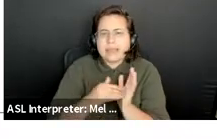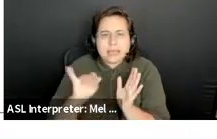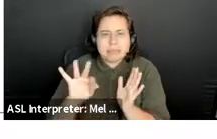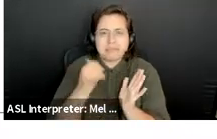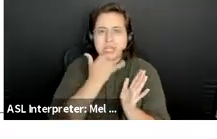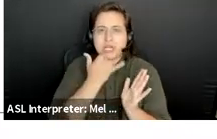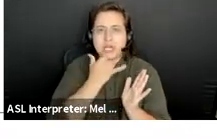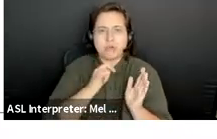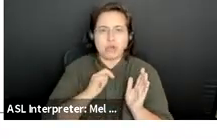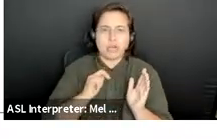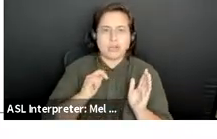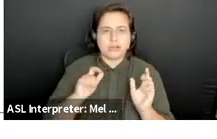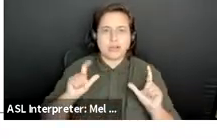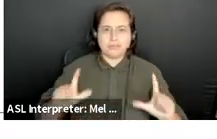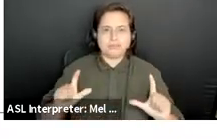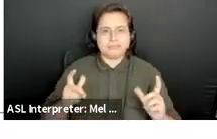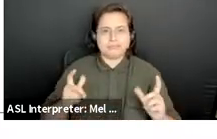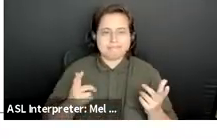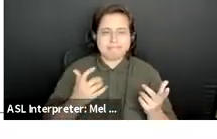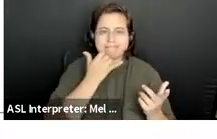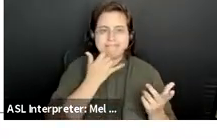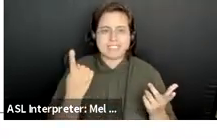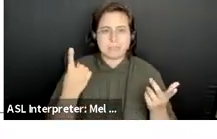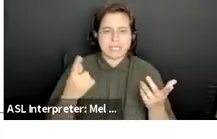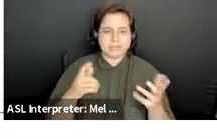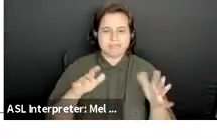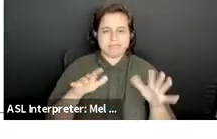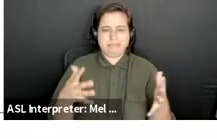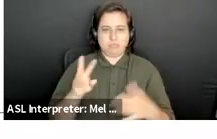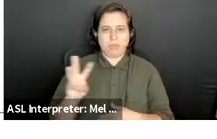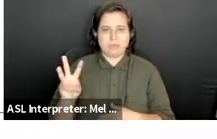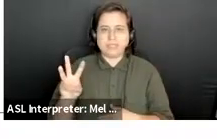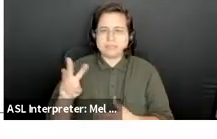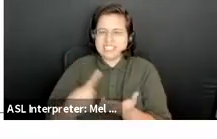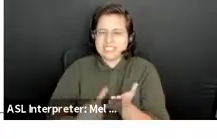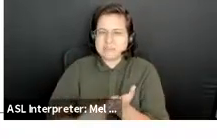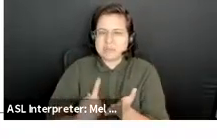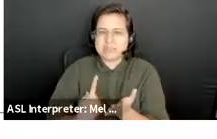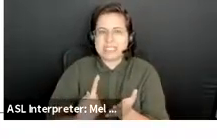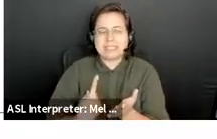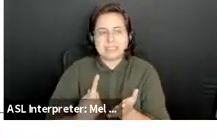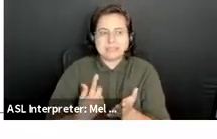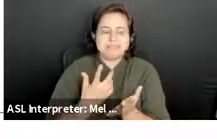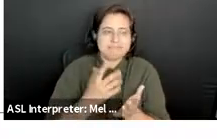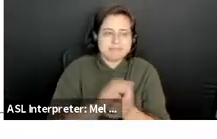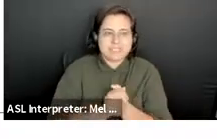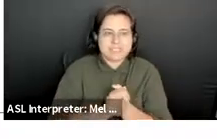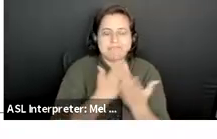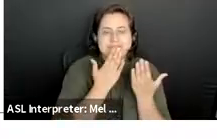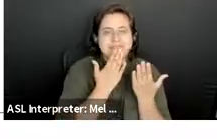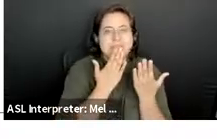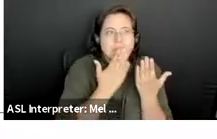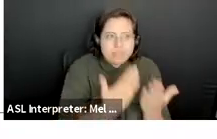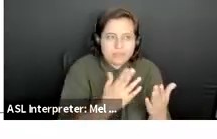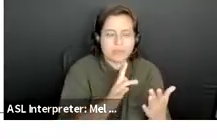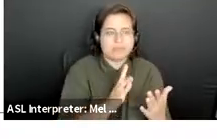in the website as a whole, sometimes we've been really thankful to users of the site who